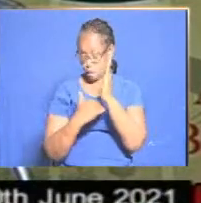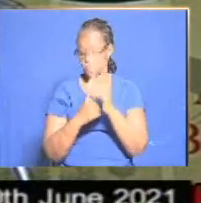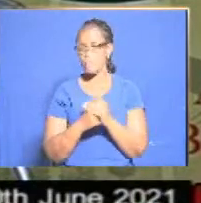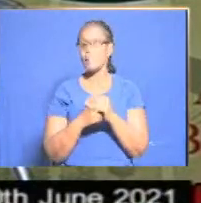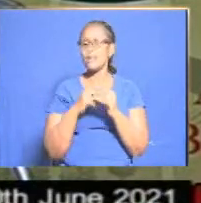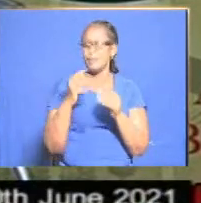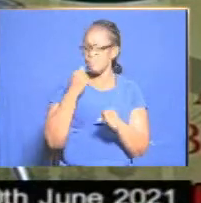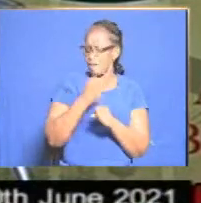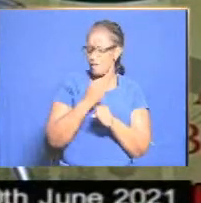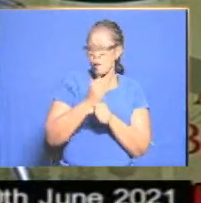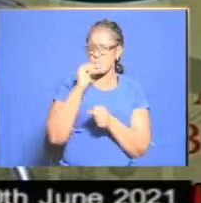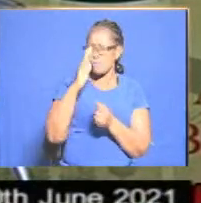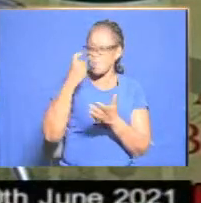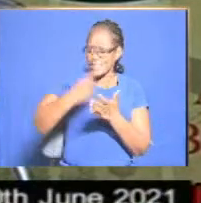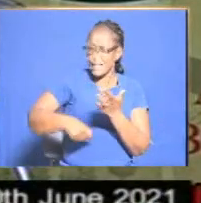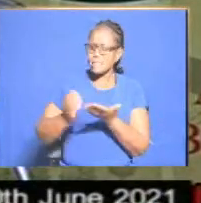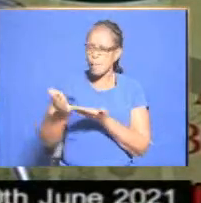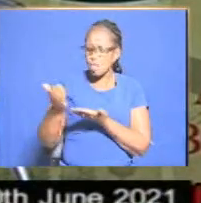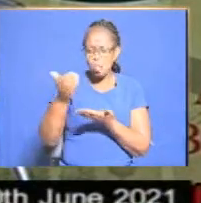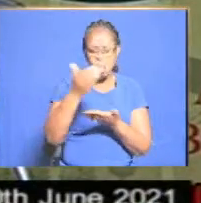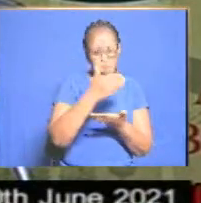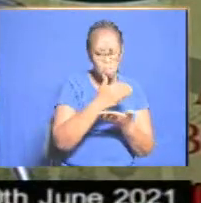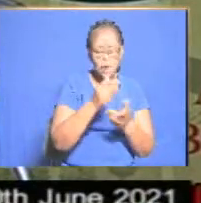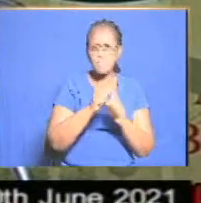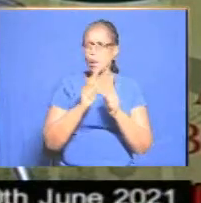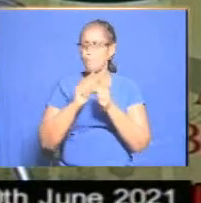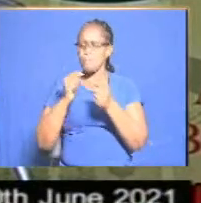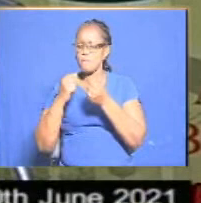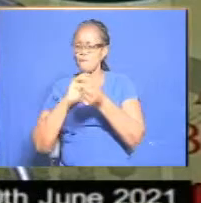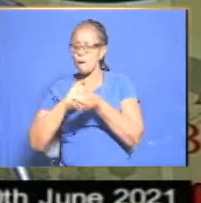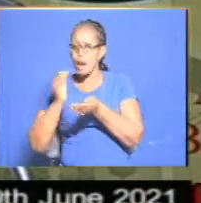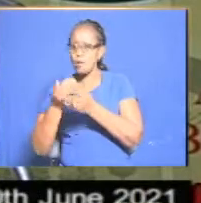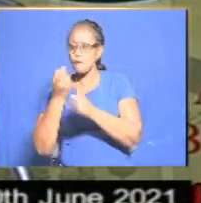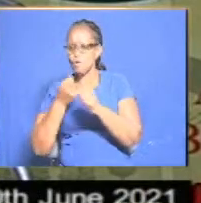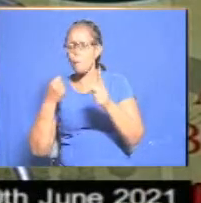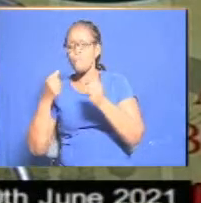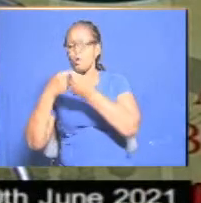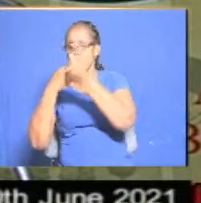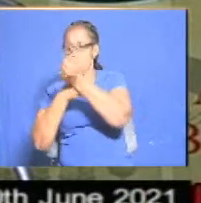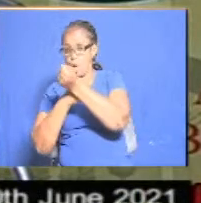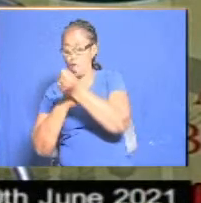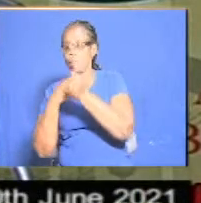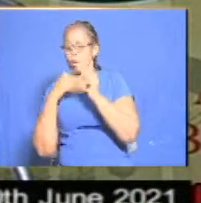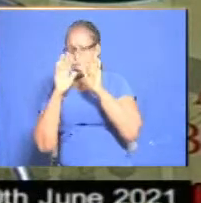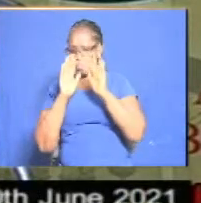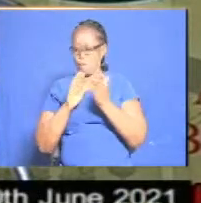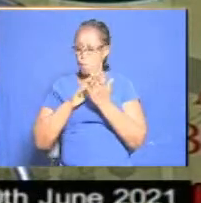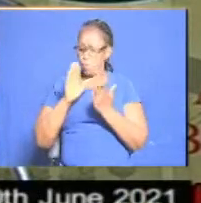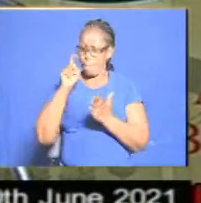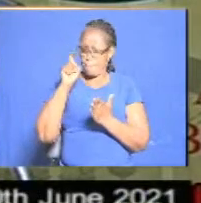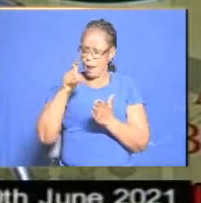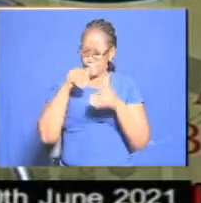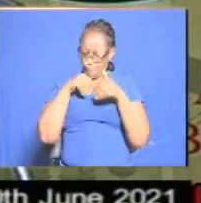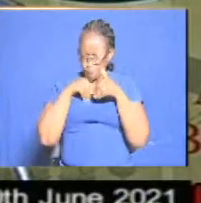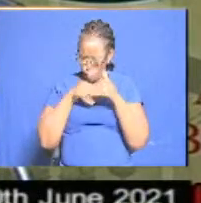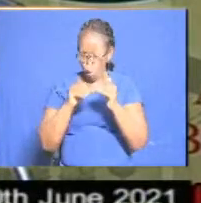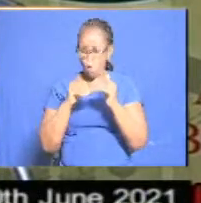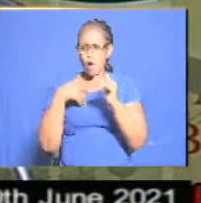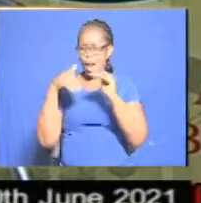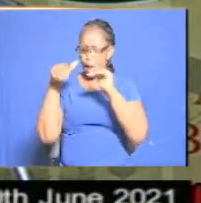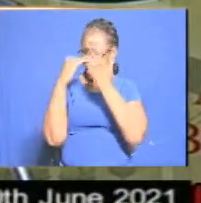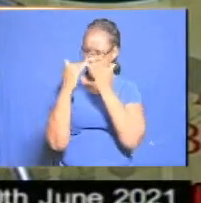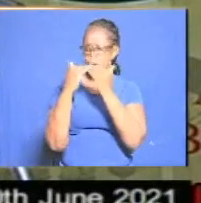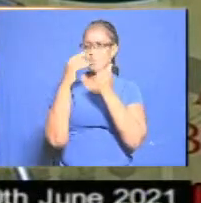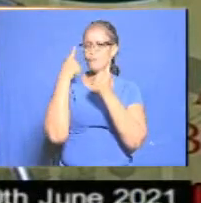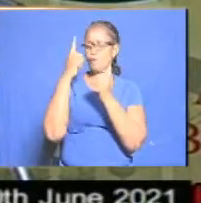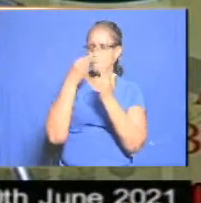and the available levels of funding from our development partners, it is indeed necessary that we strictly adhere to the expenditure ceilings as presented